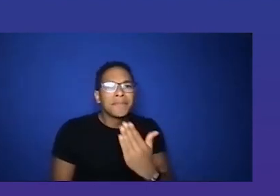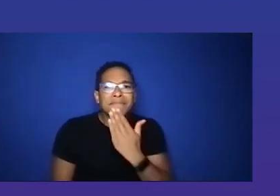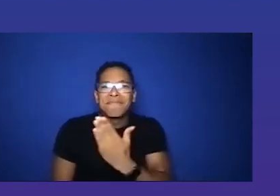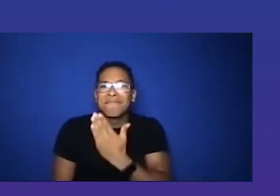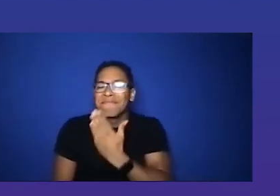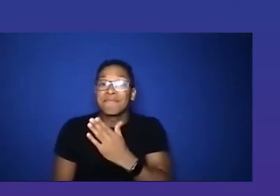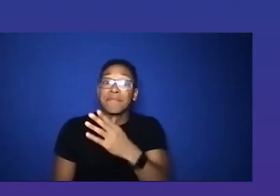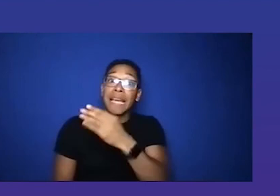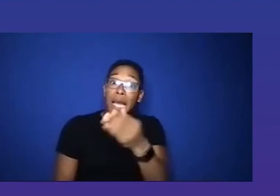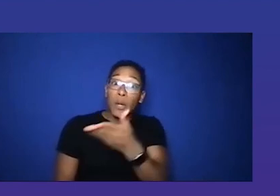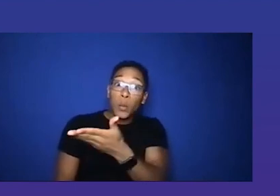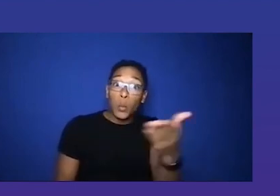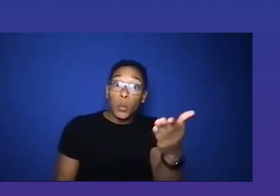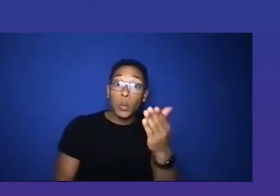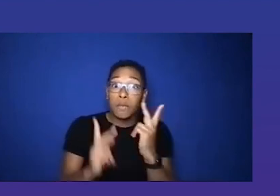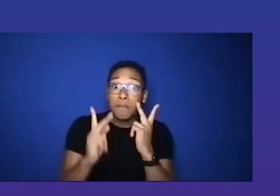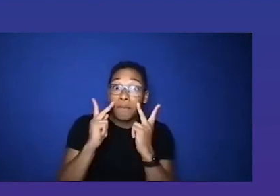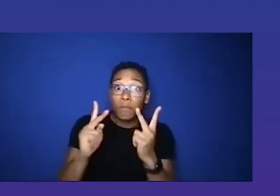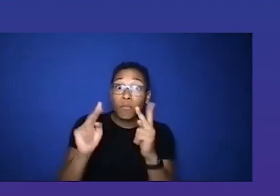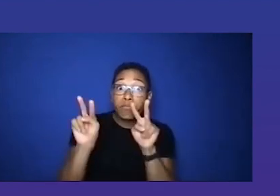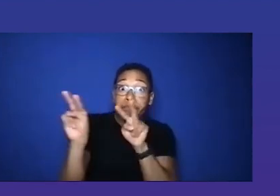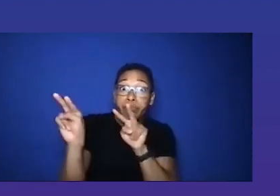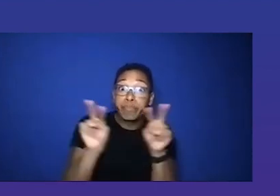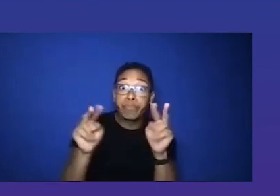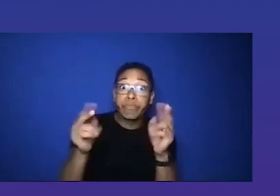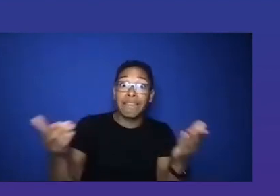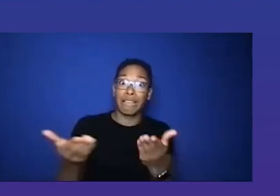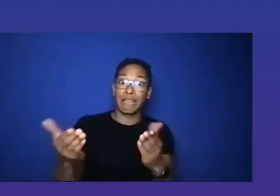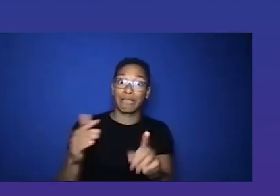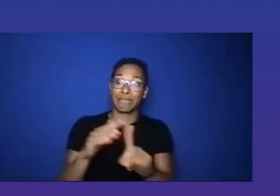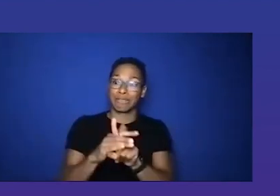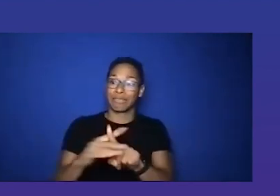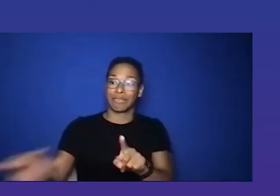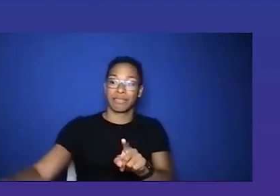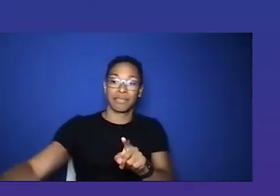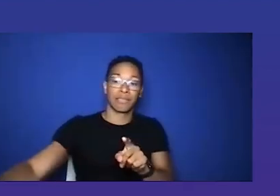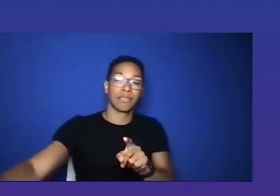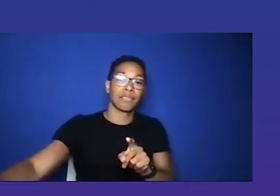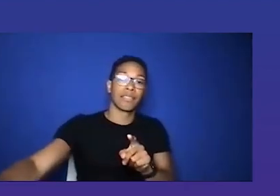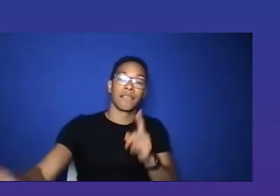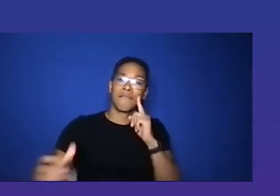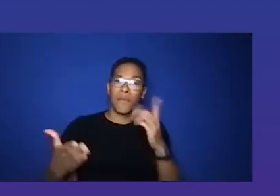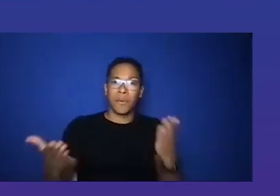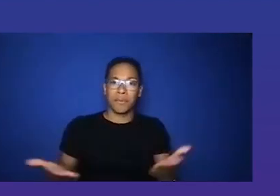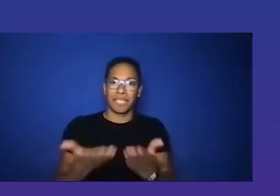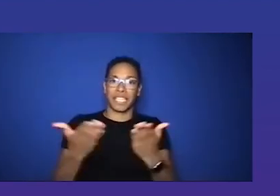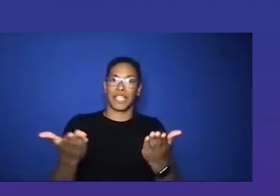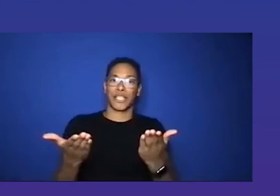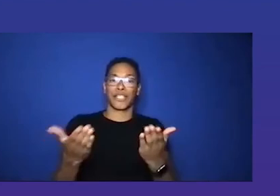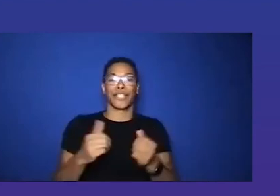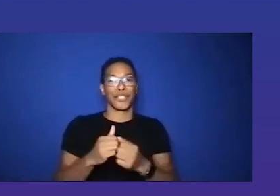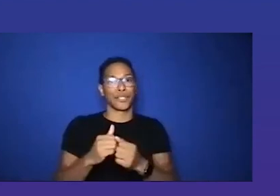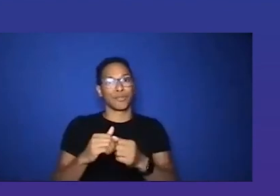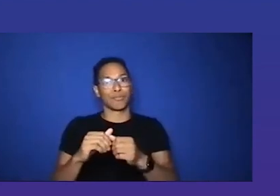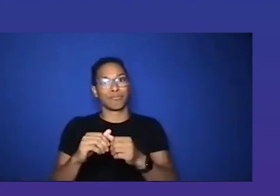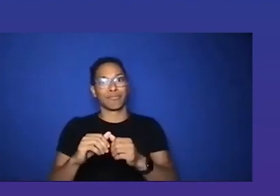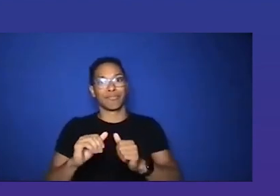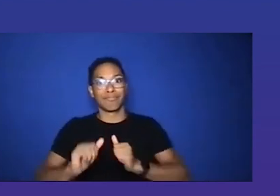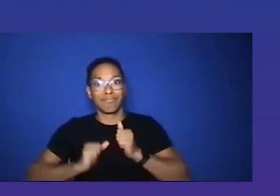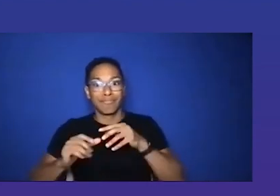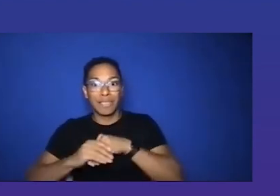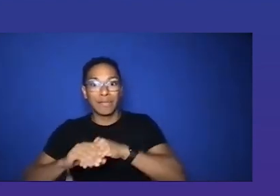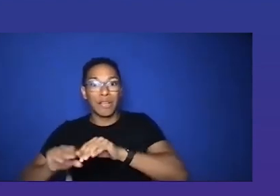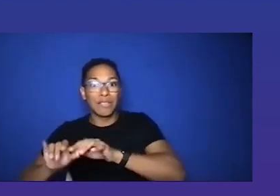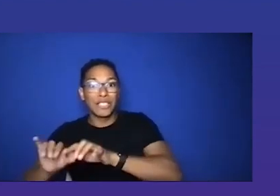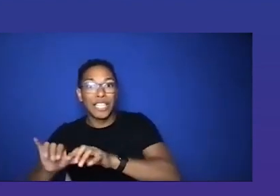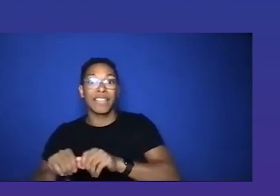who's watching, who's viewing, who's attending, for just being present and being active in the chat. A final thank you